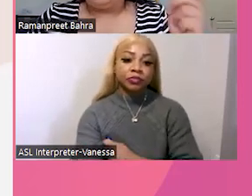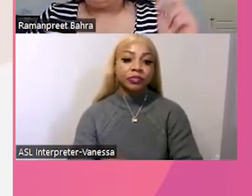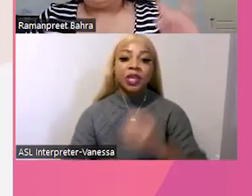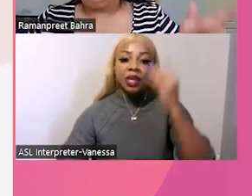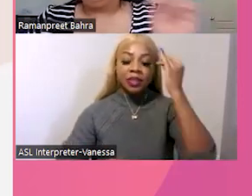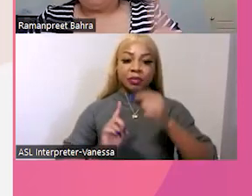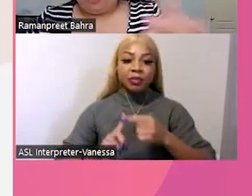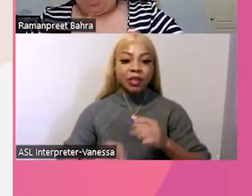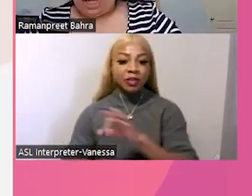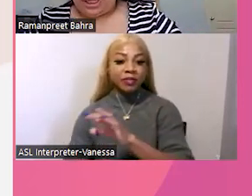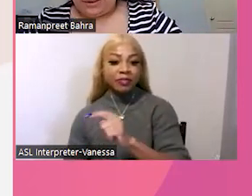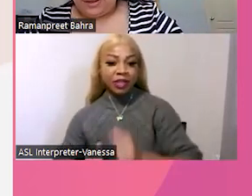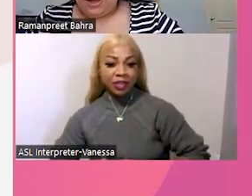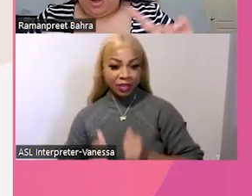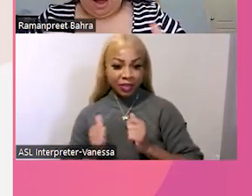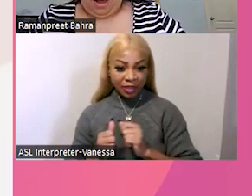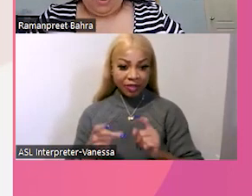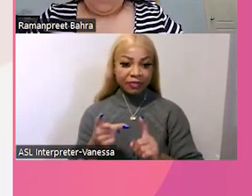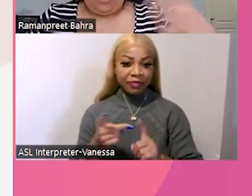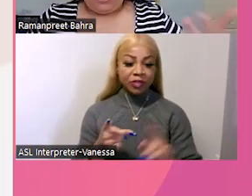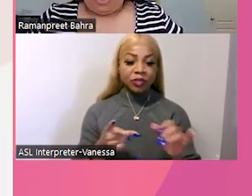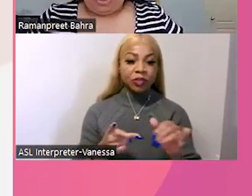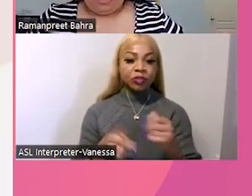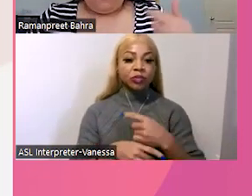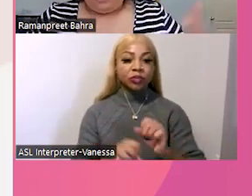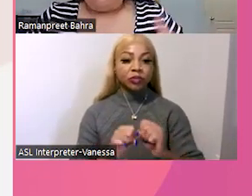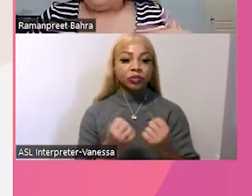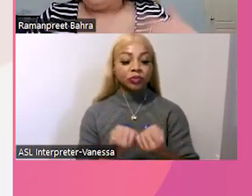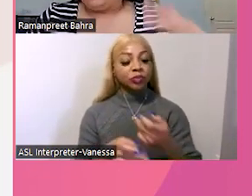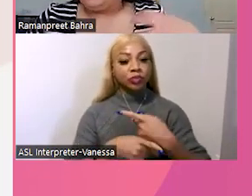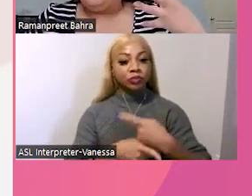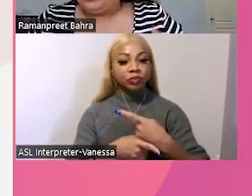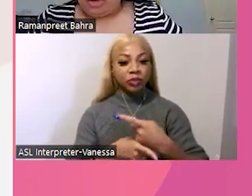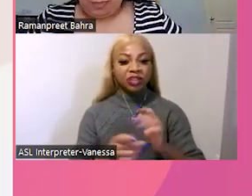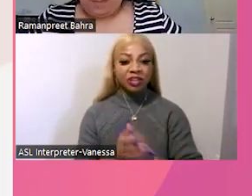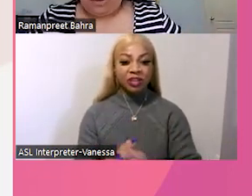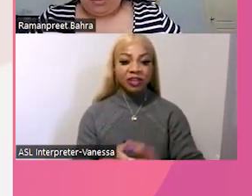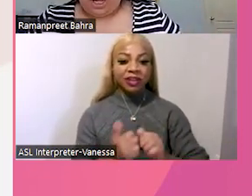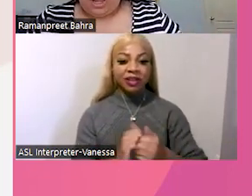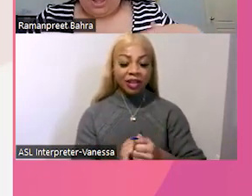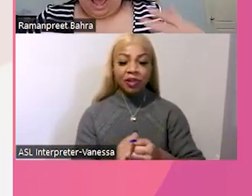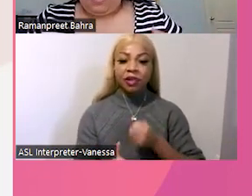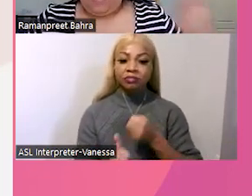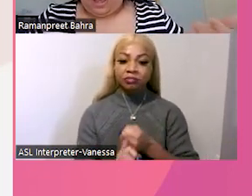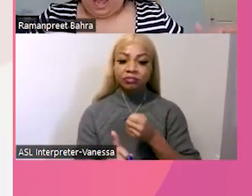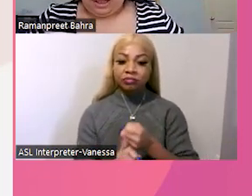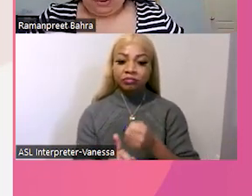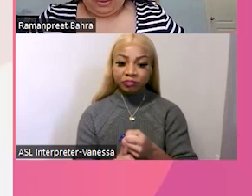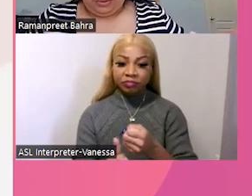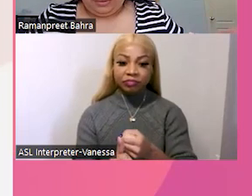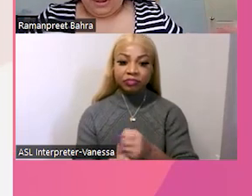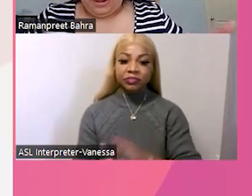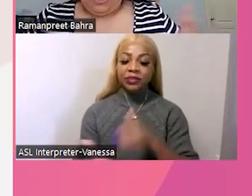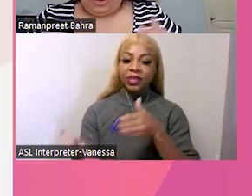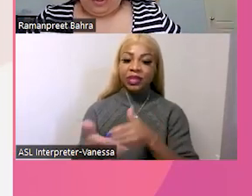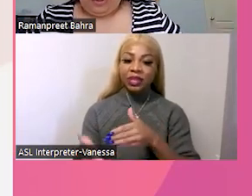sensations as well as a social product of our external environments and the way they continue to perpetuate anti-fat